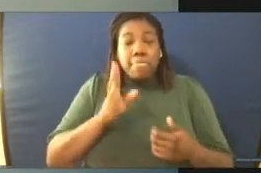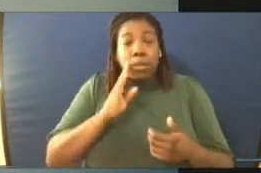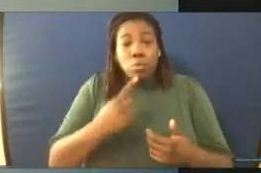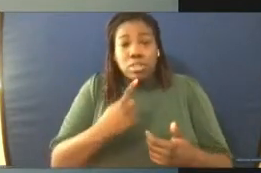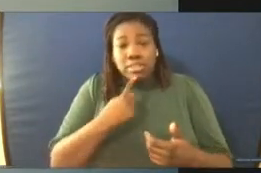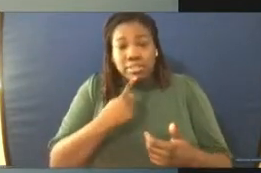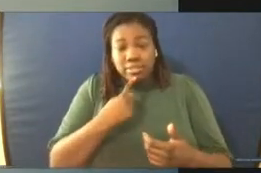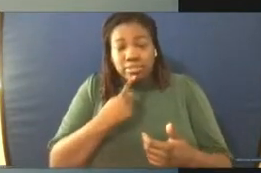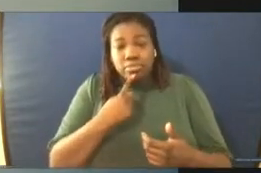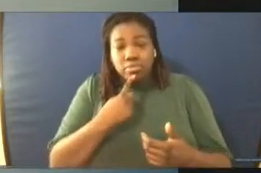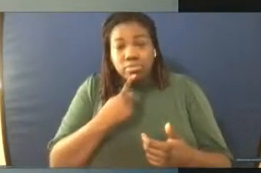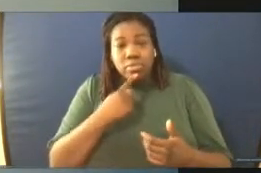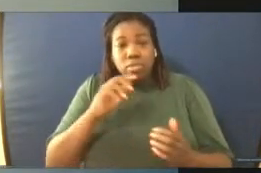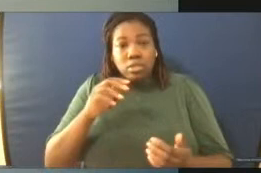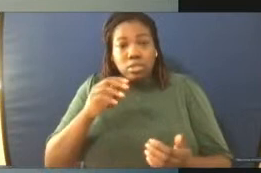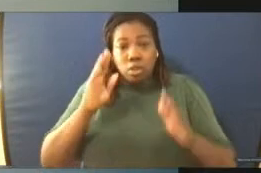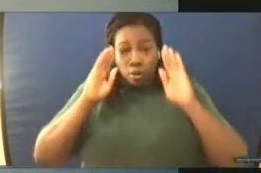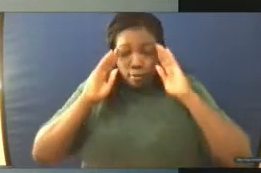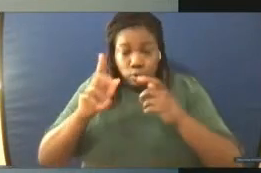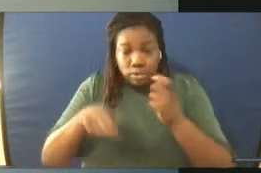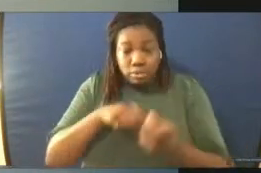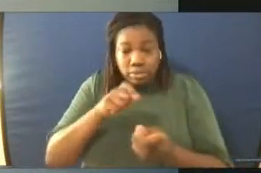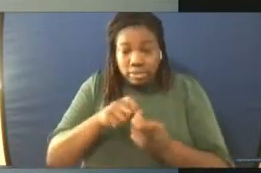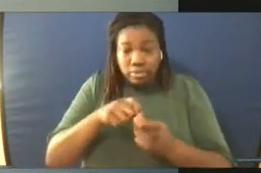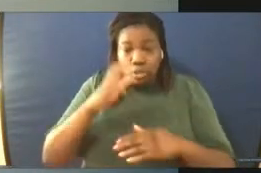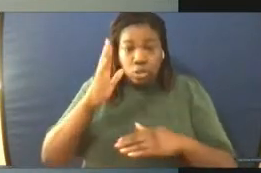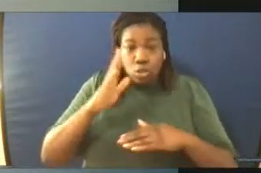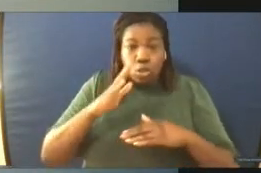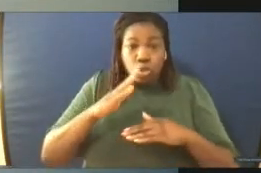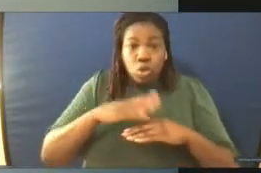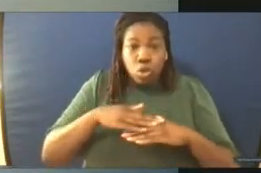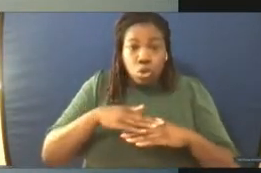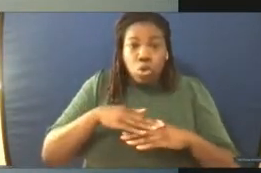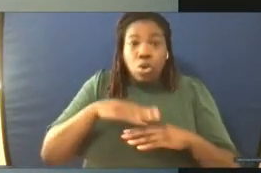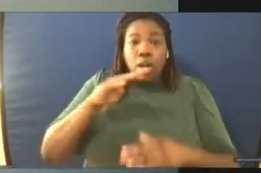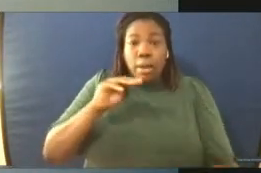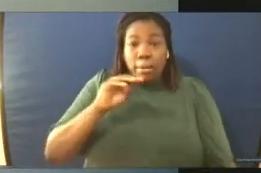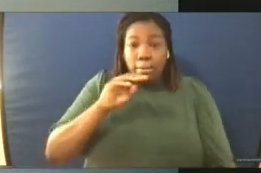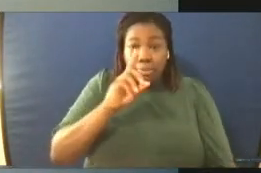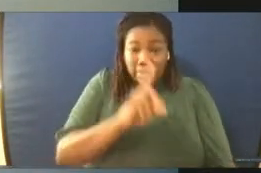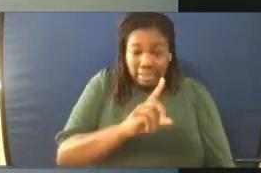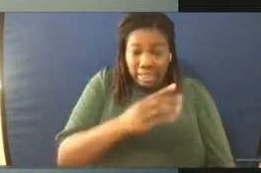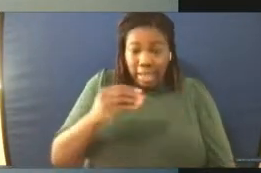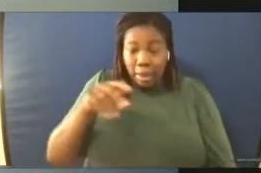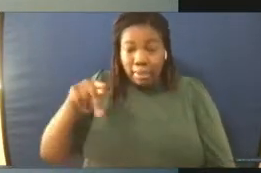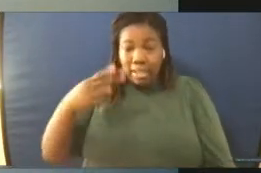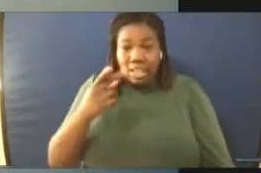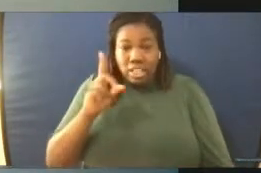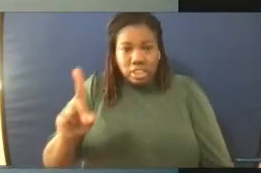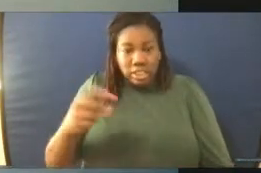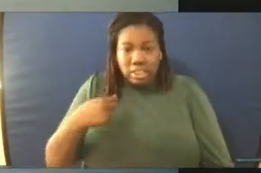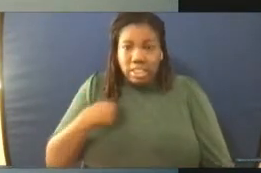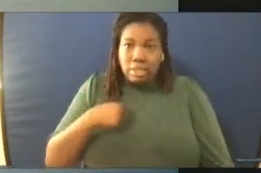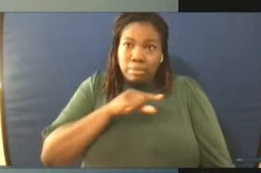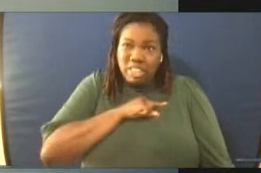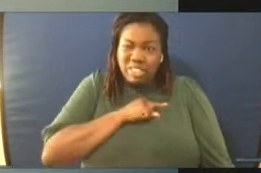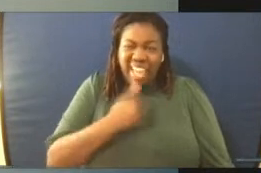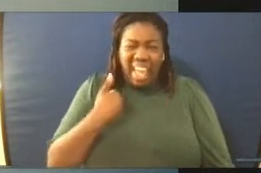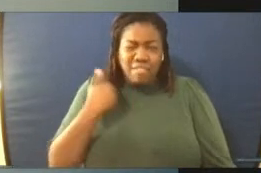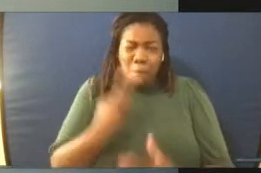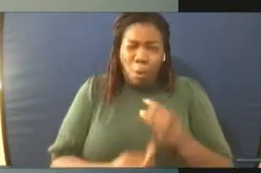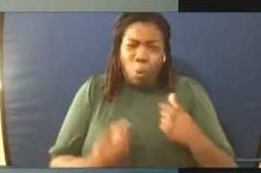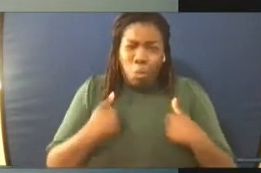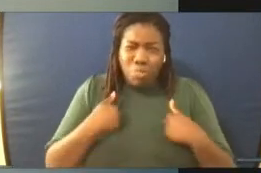think focusing exclusively on MDs and PhDs, and I'm guilty of having both, right?